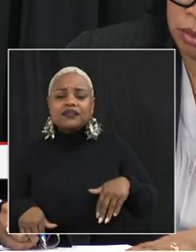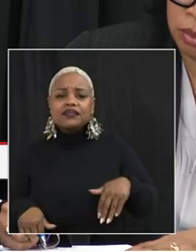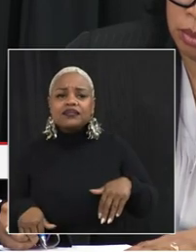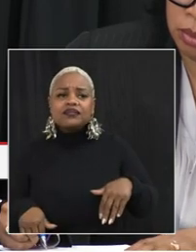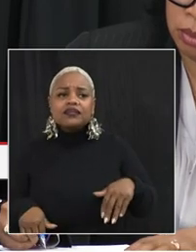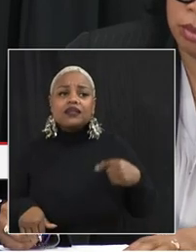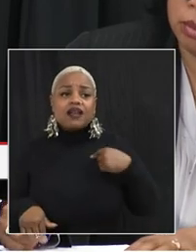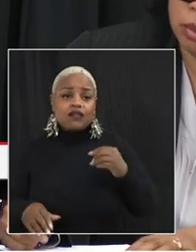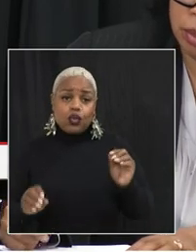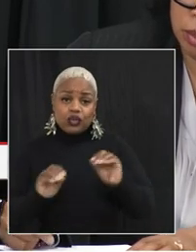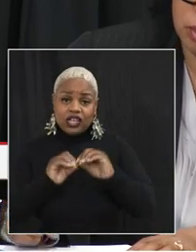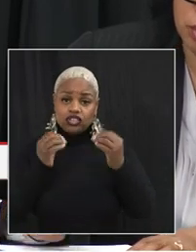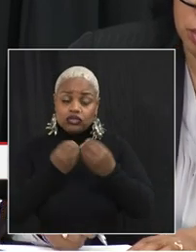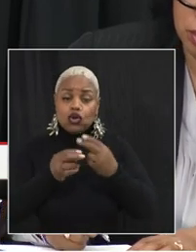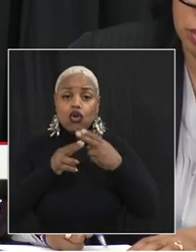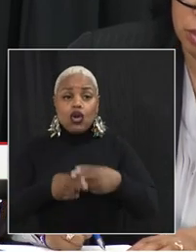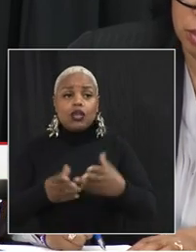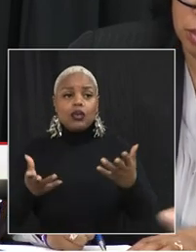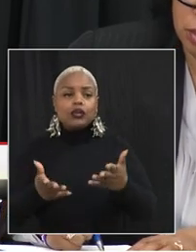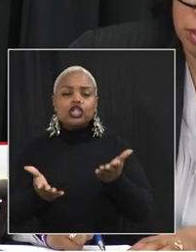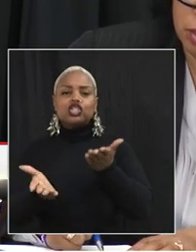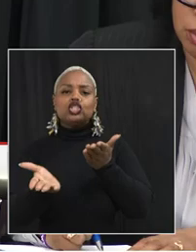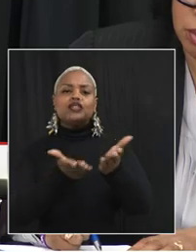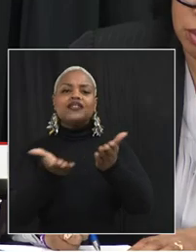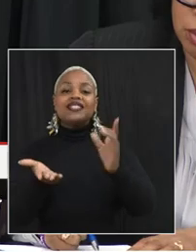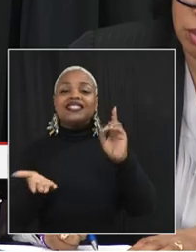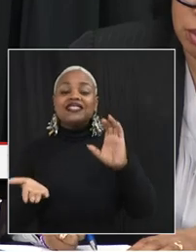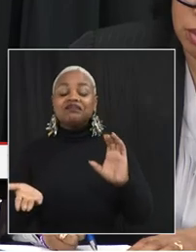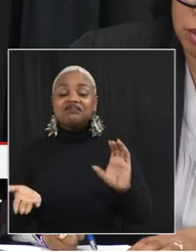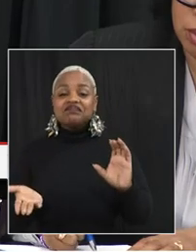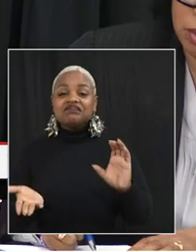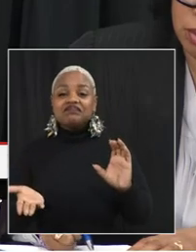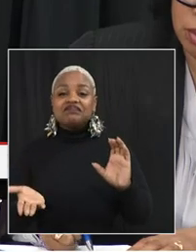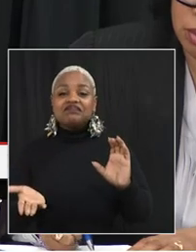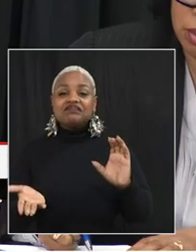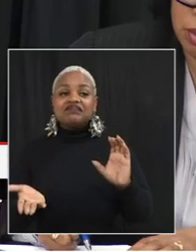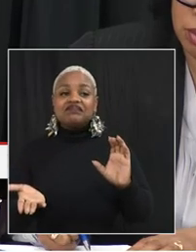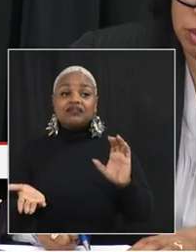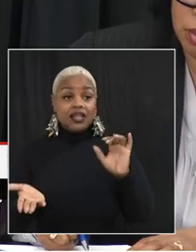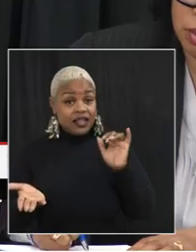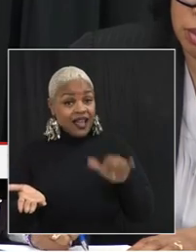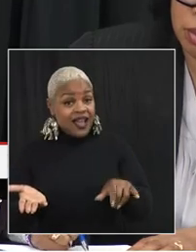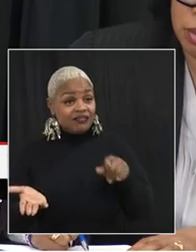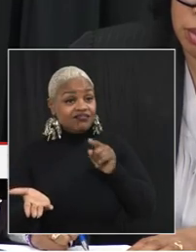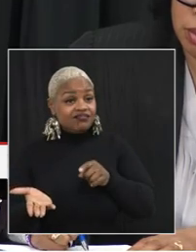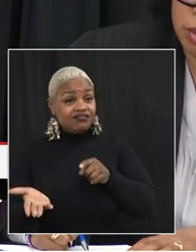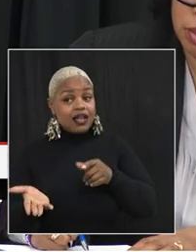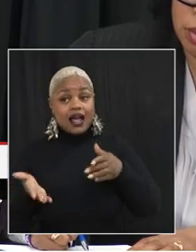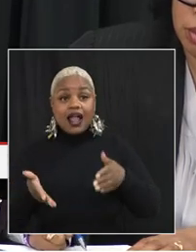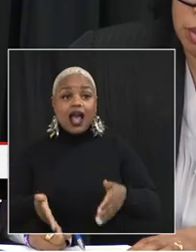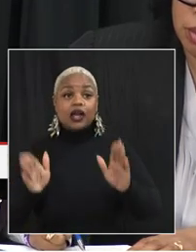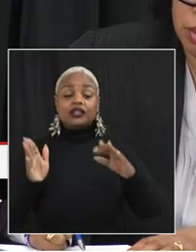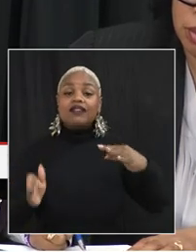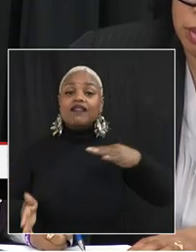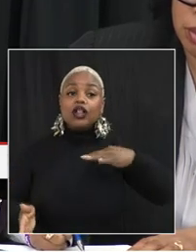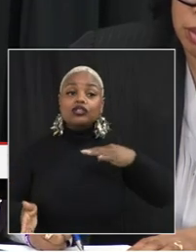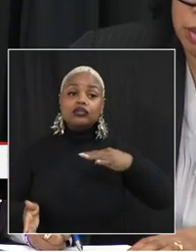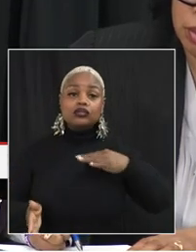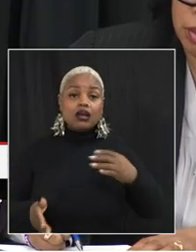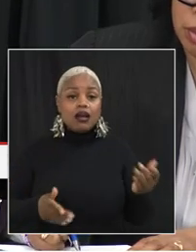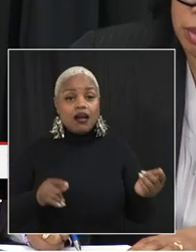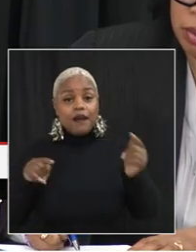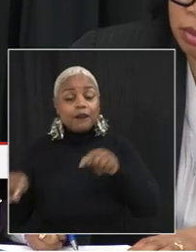Serve DC that is set up to accept volunteers.